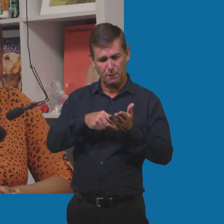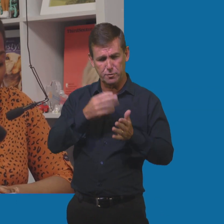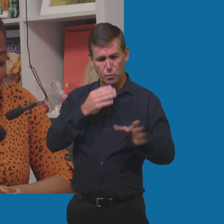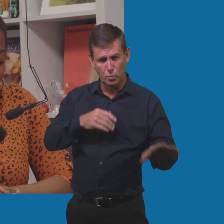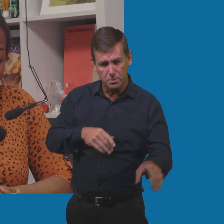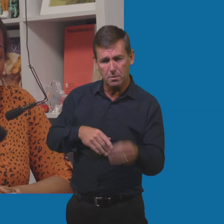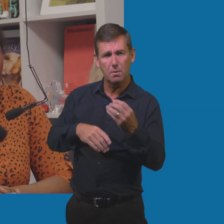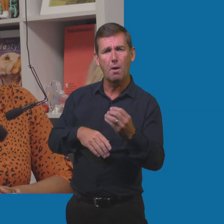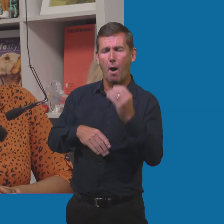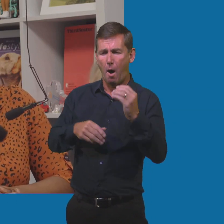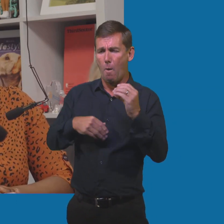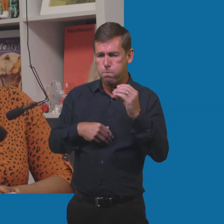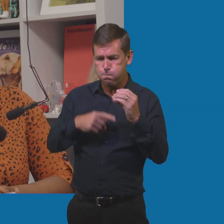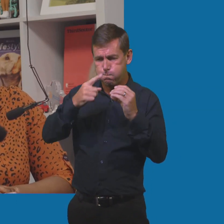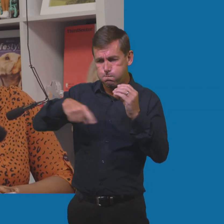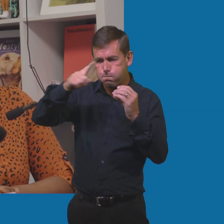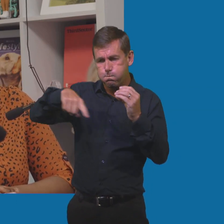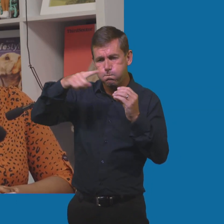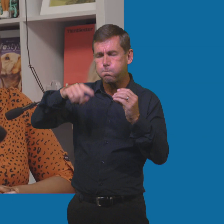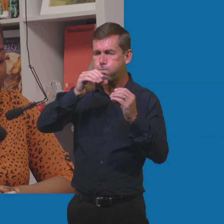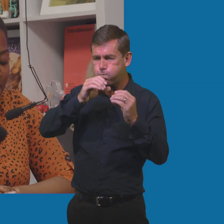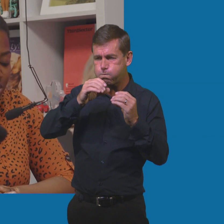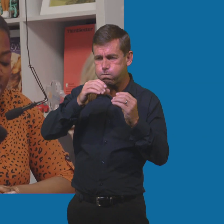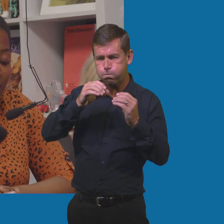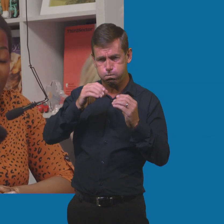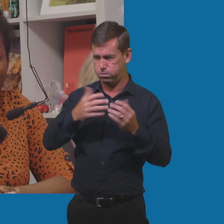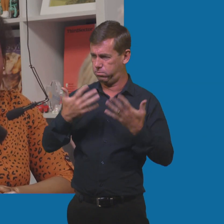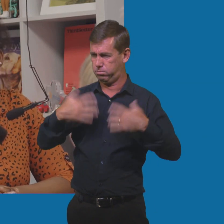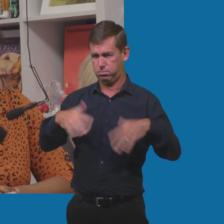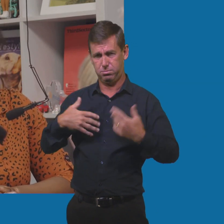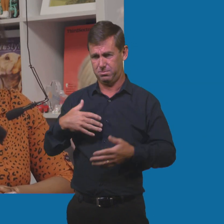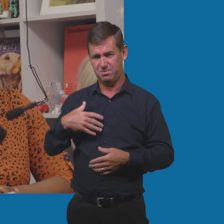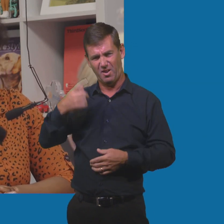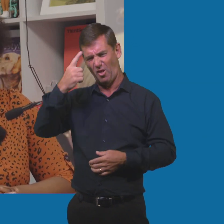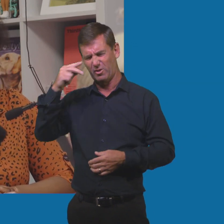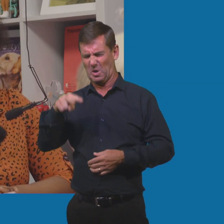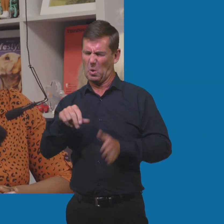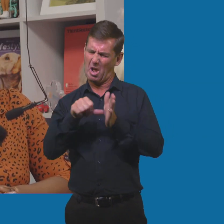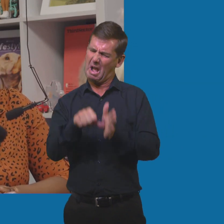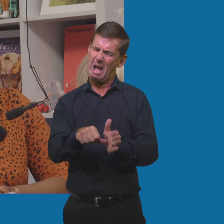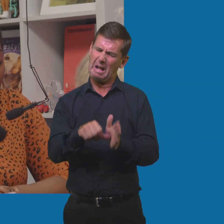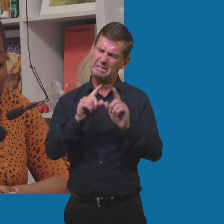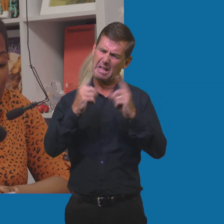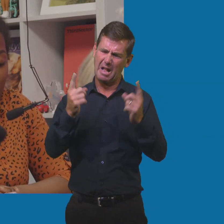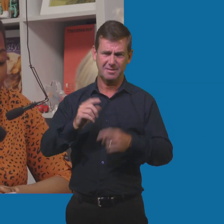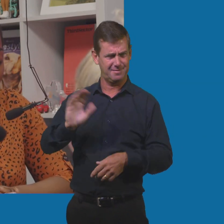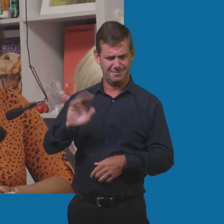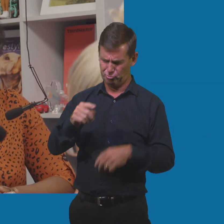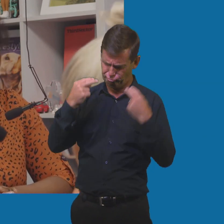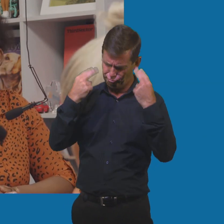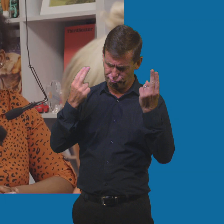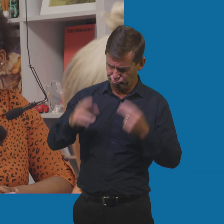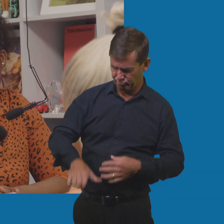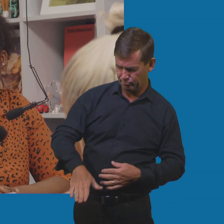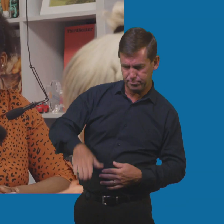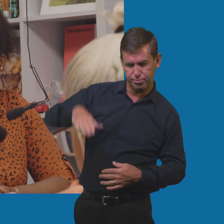of people who thought it might be too difficult for him, etc., etc. But he's proved the doubters wrong. He's travelled the world. He's won